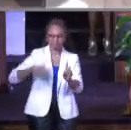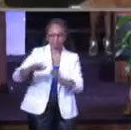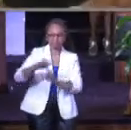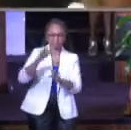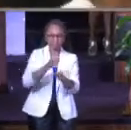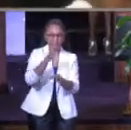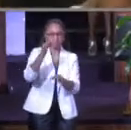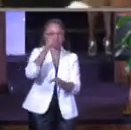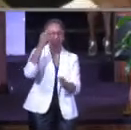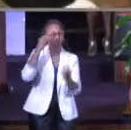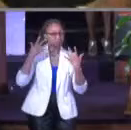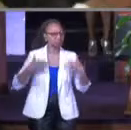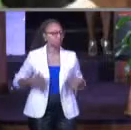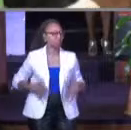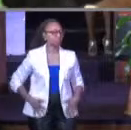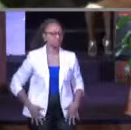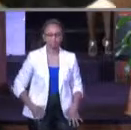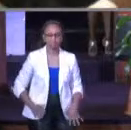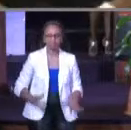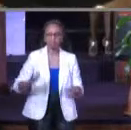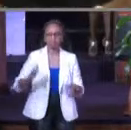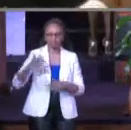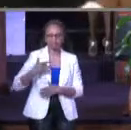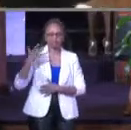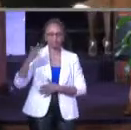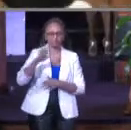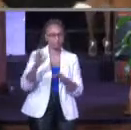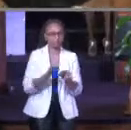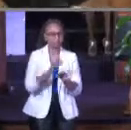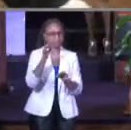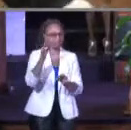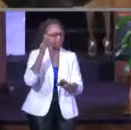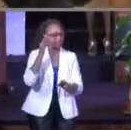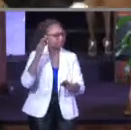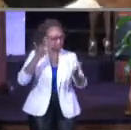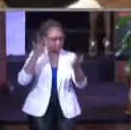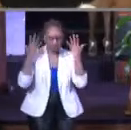I feel your spirit all over me.